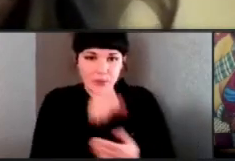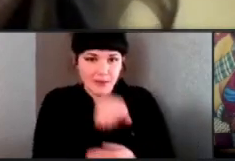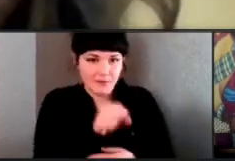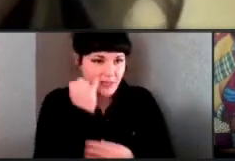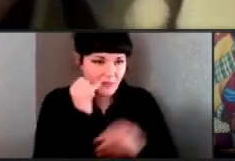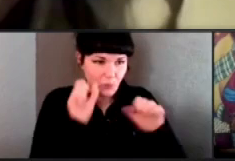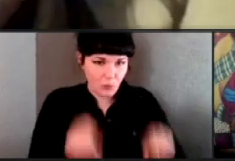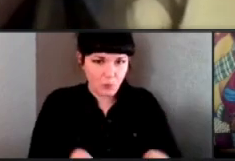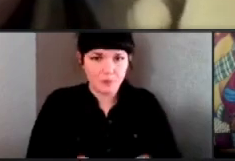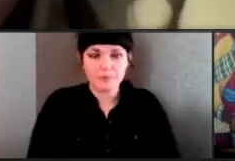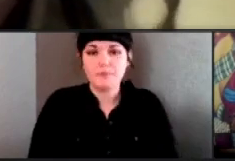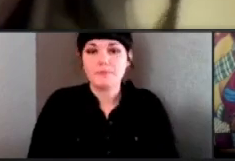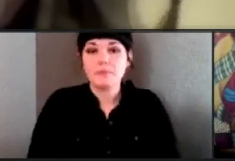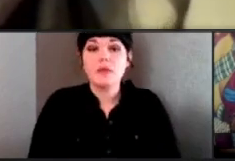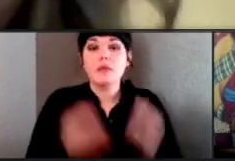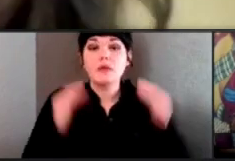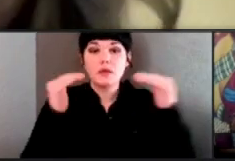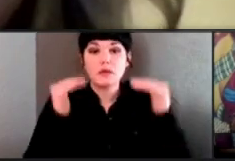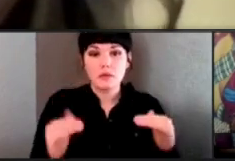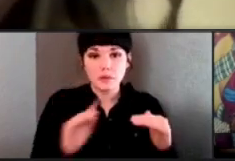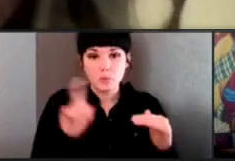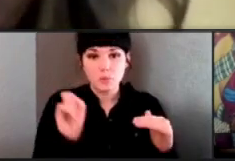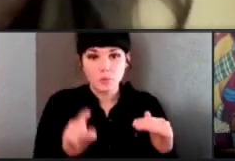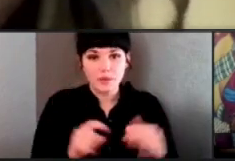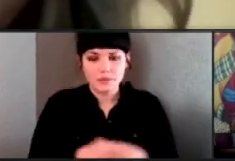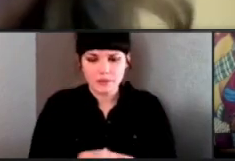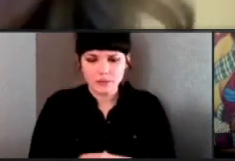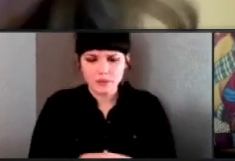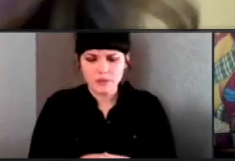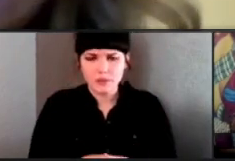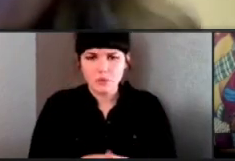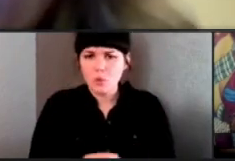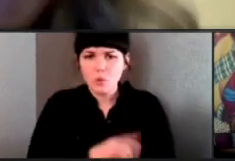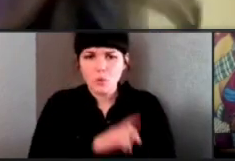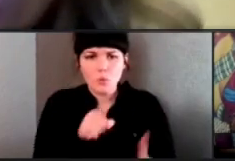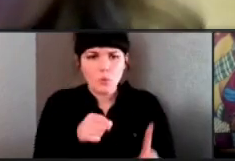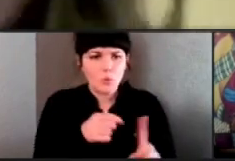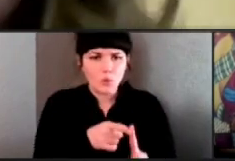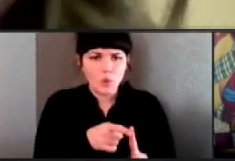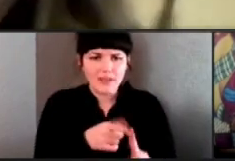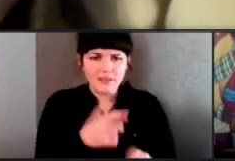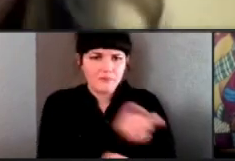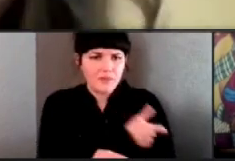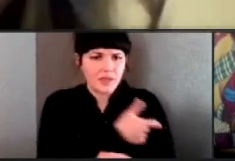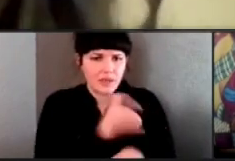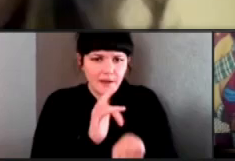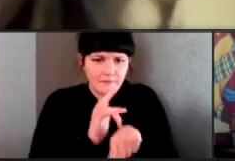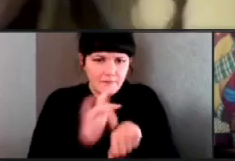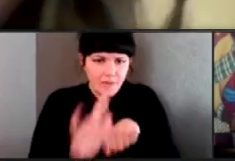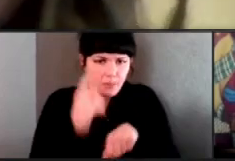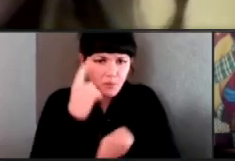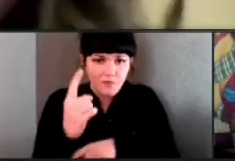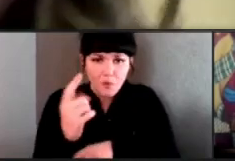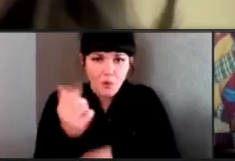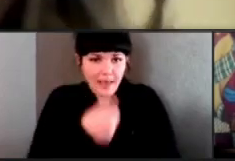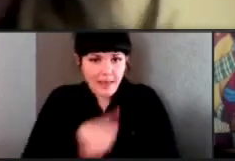vaccine be available for people of any age with chronic illnesses, conditions,